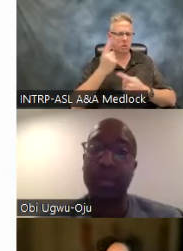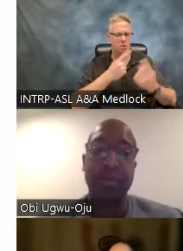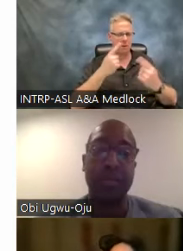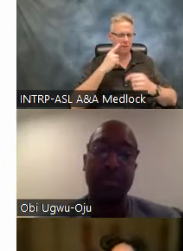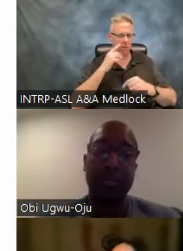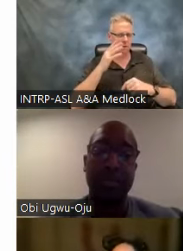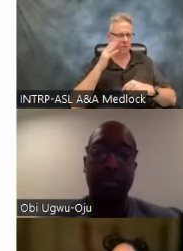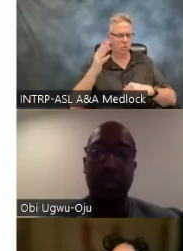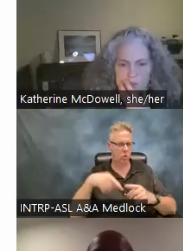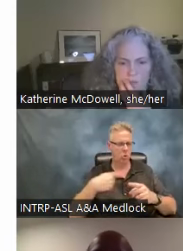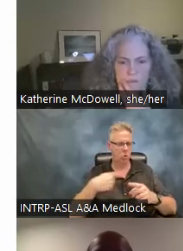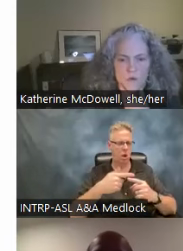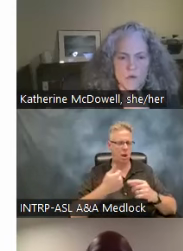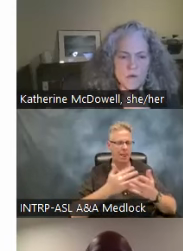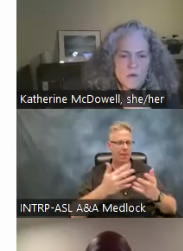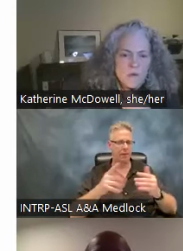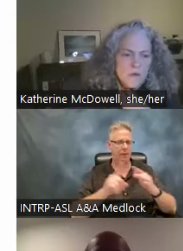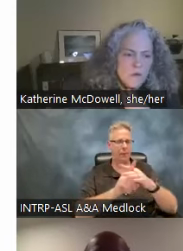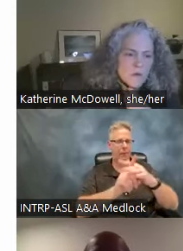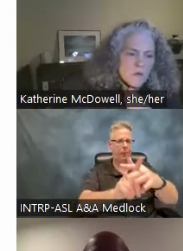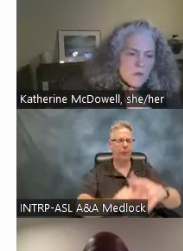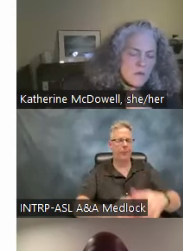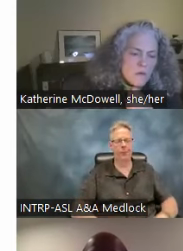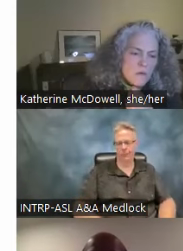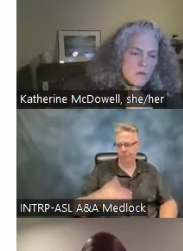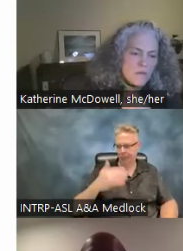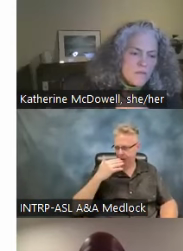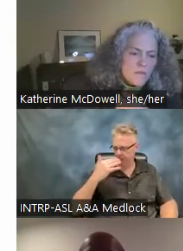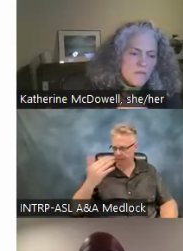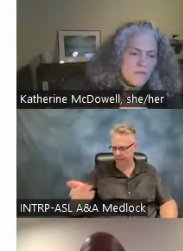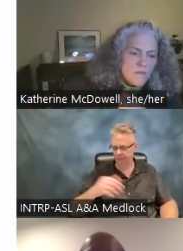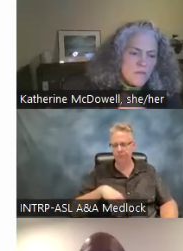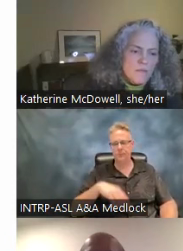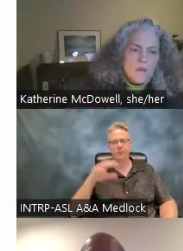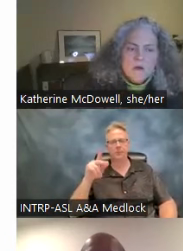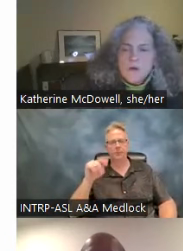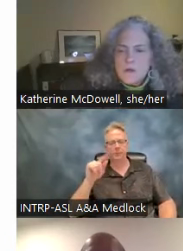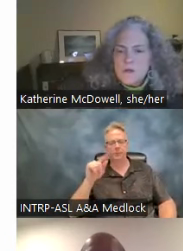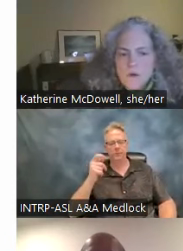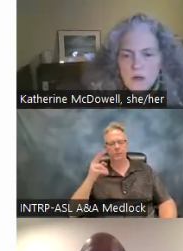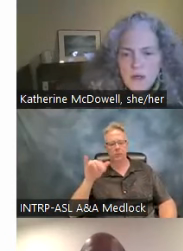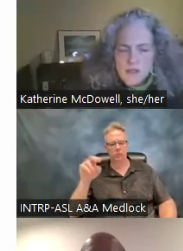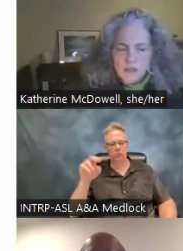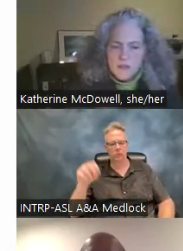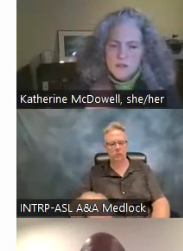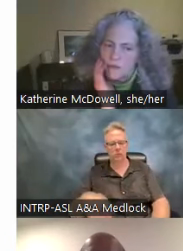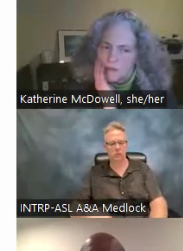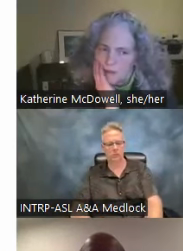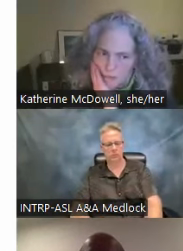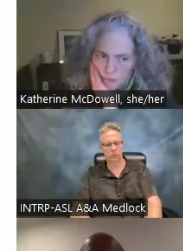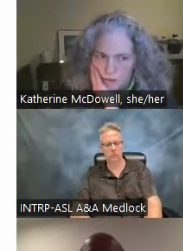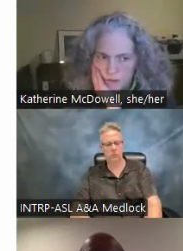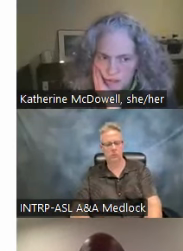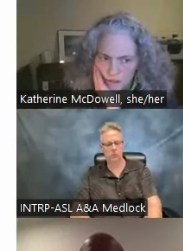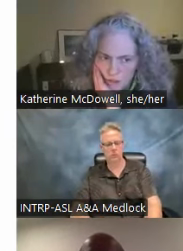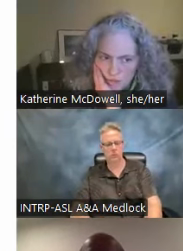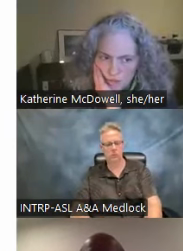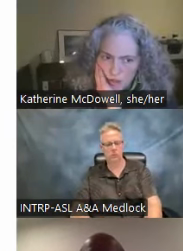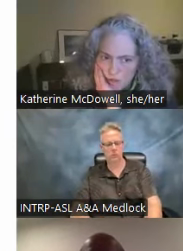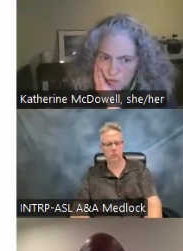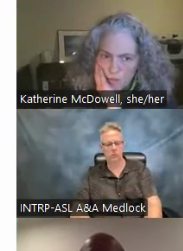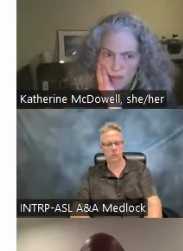develop. Thank you. Commissioner Catherine? So I guess I just want to understand